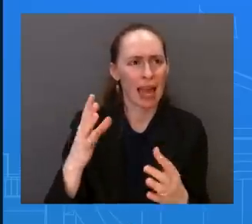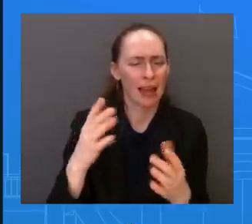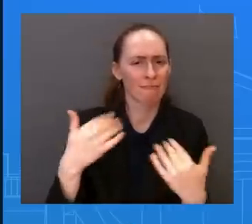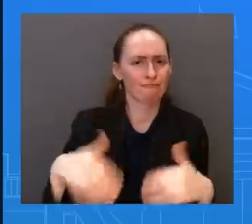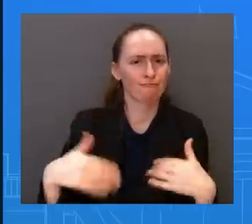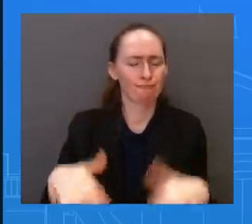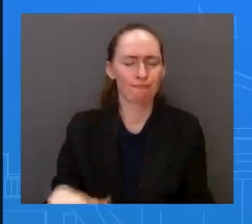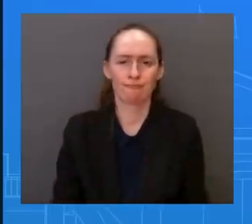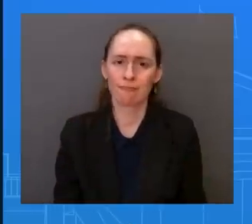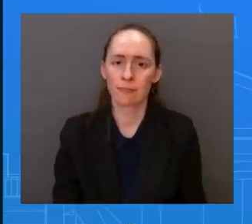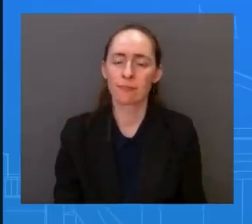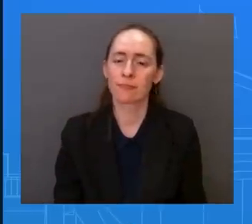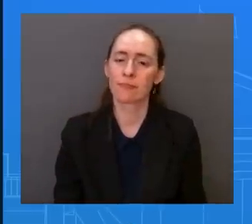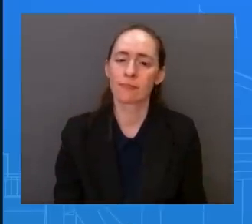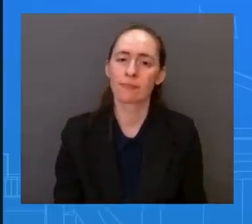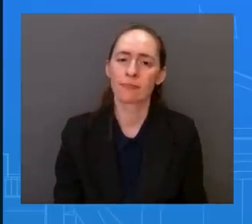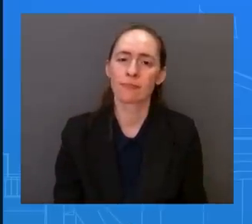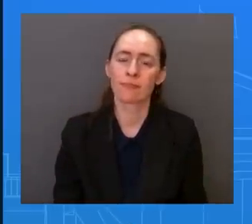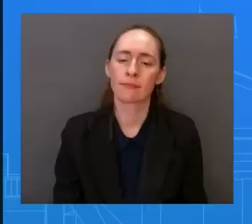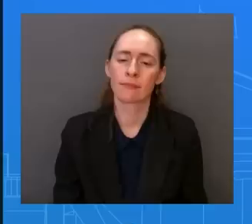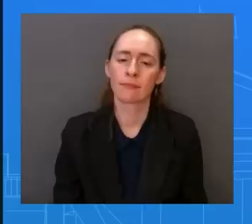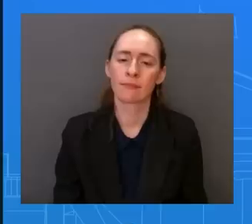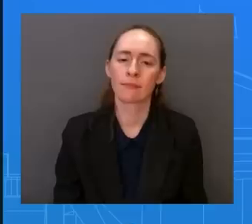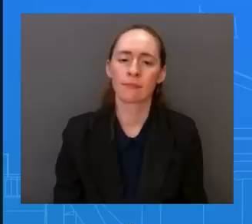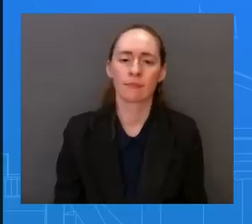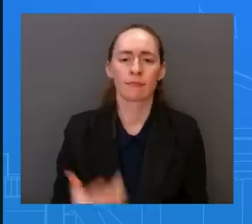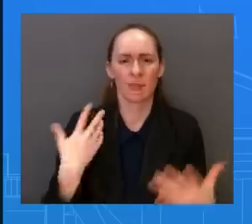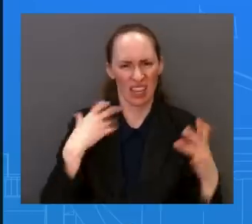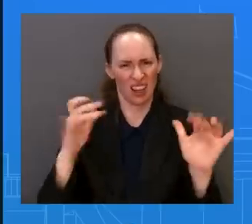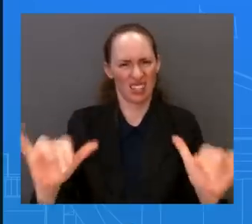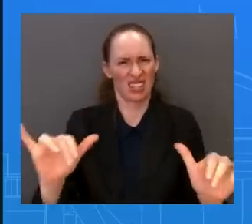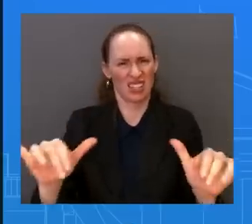path of the progress that we have made. Ultimately,